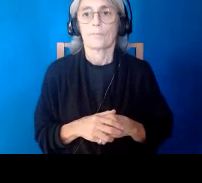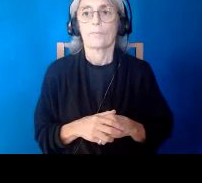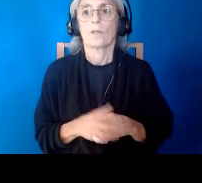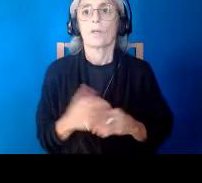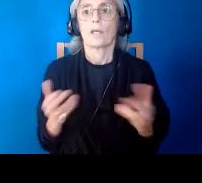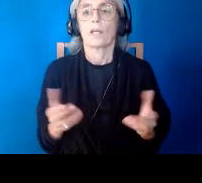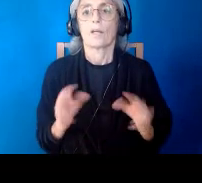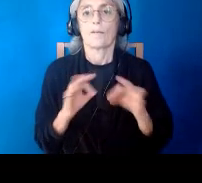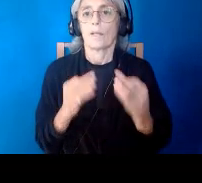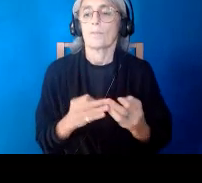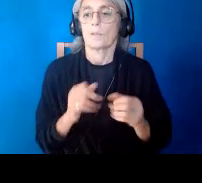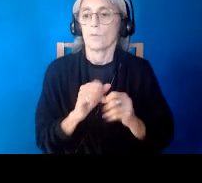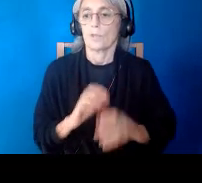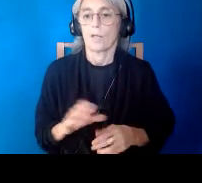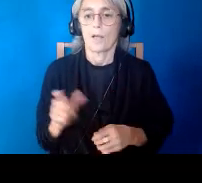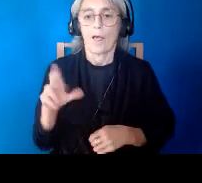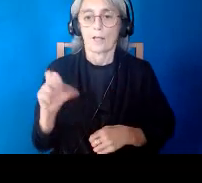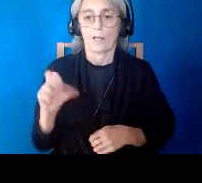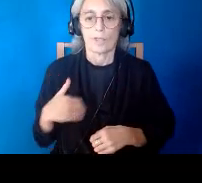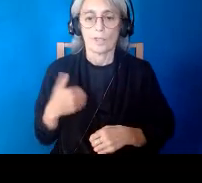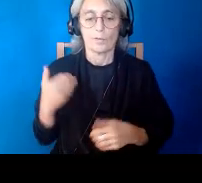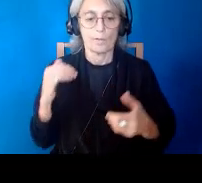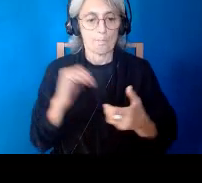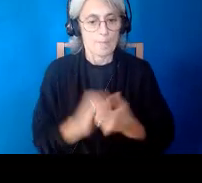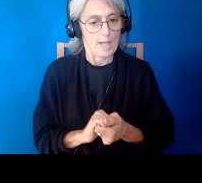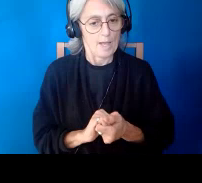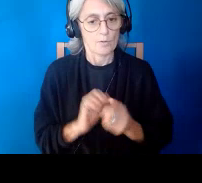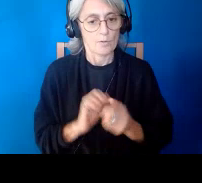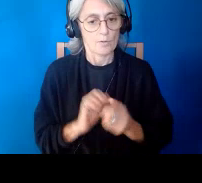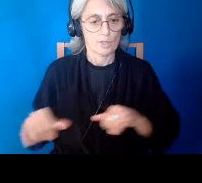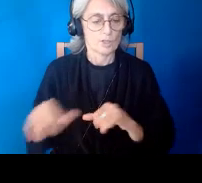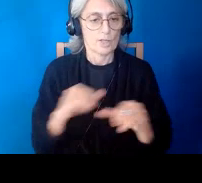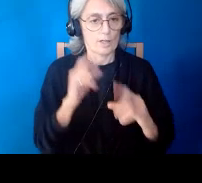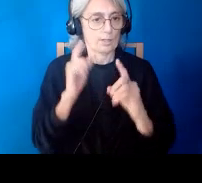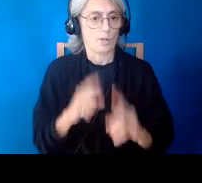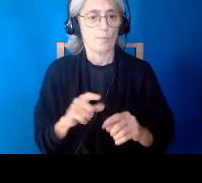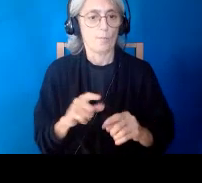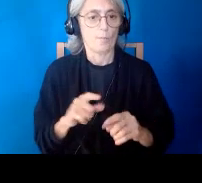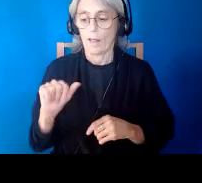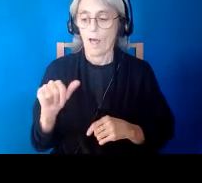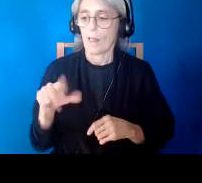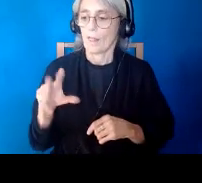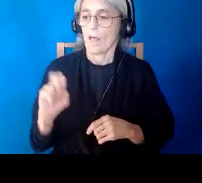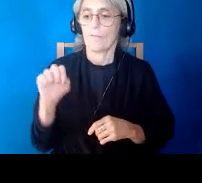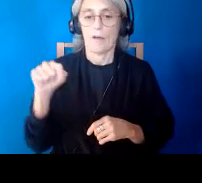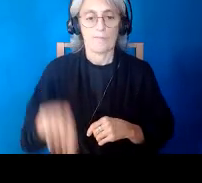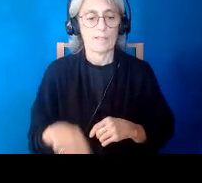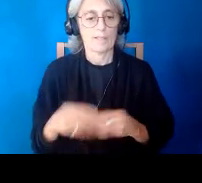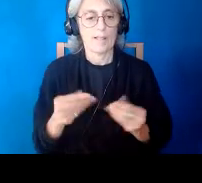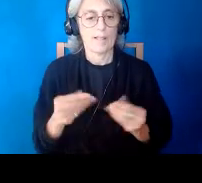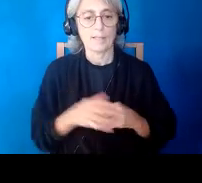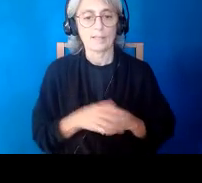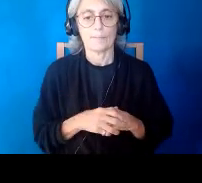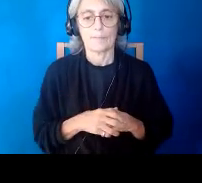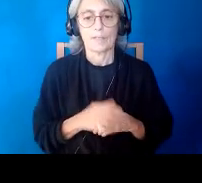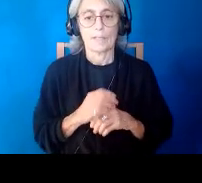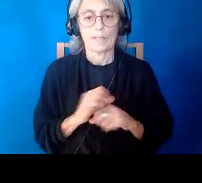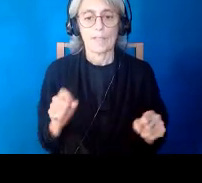workers, elders, and youth, all bound together by shared hopes and the love of this land. Safety is